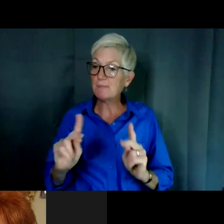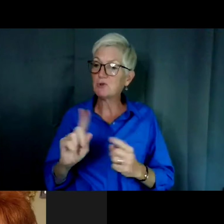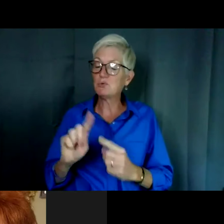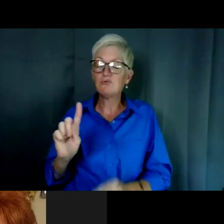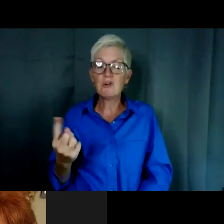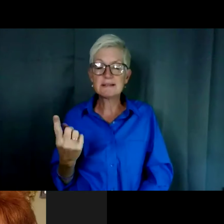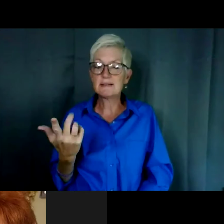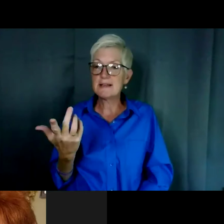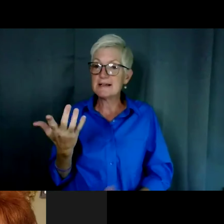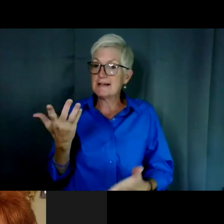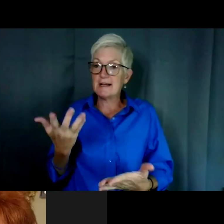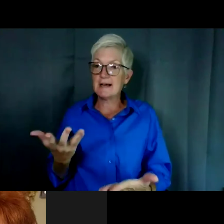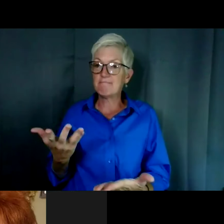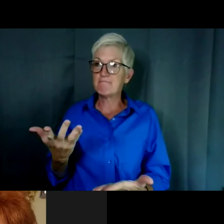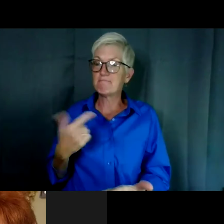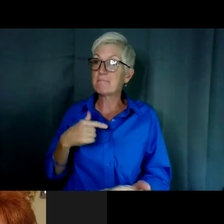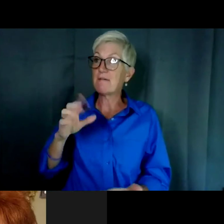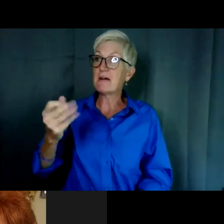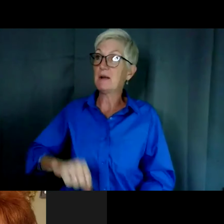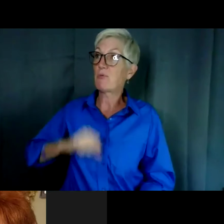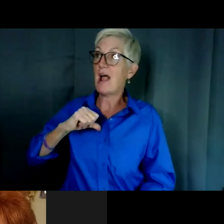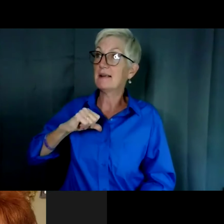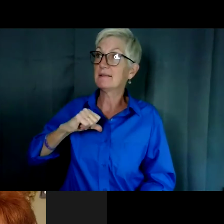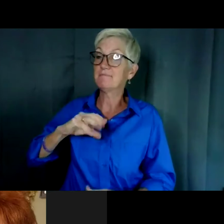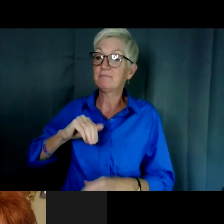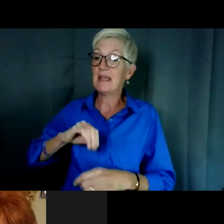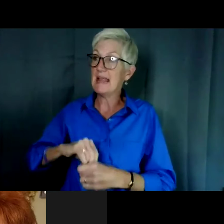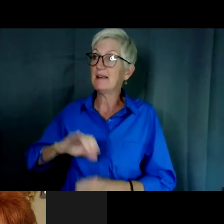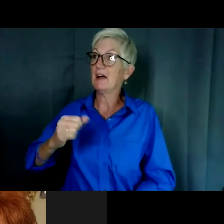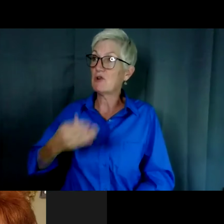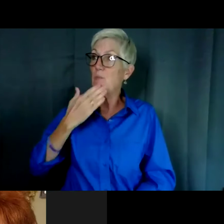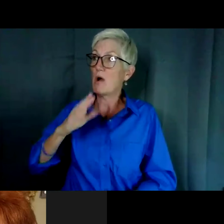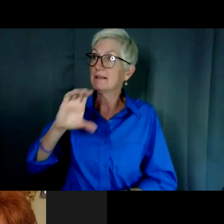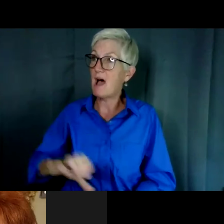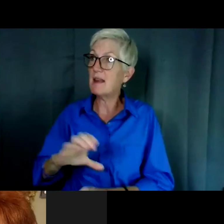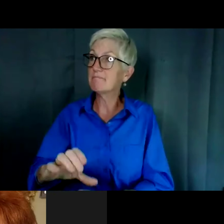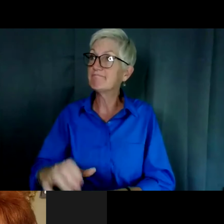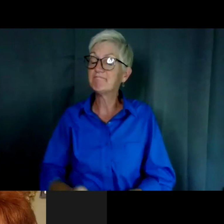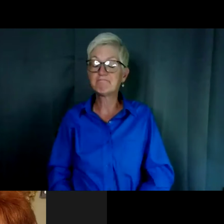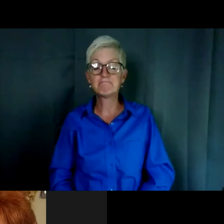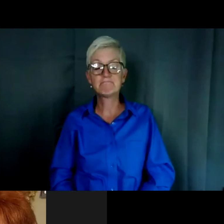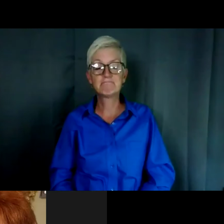just find pride in a job well done. Let's see.